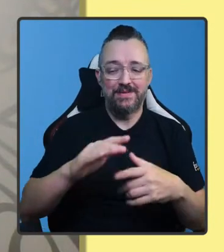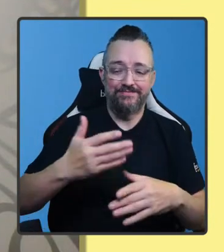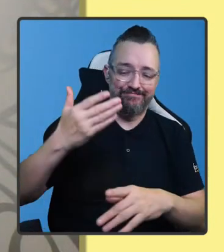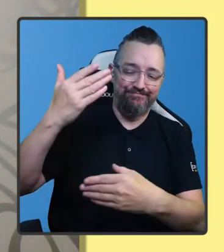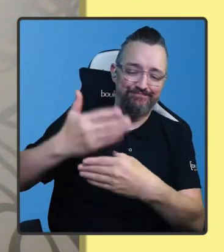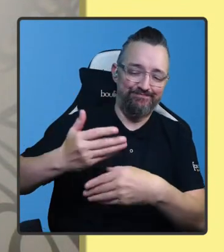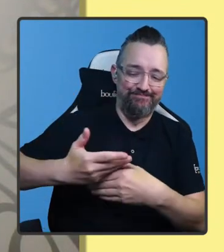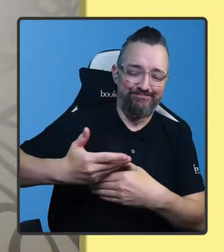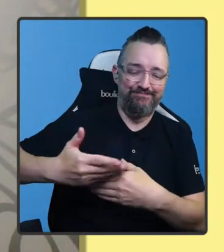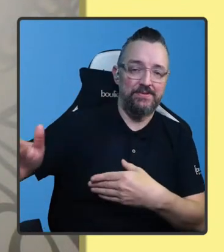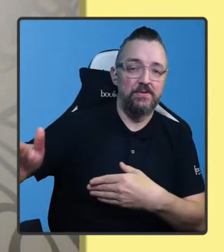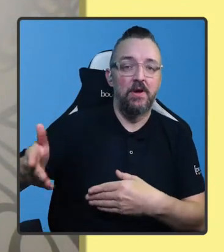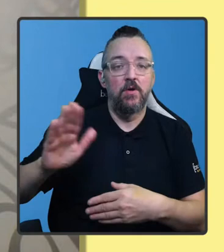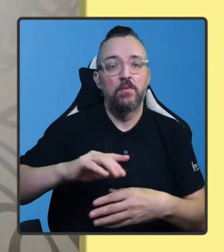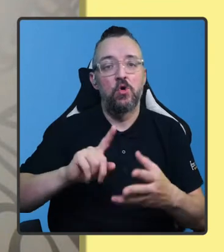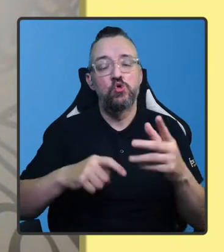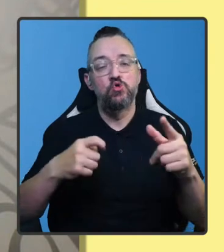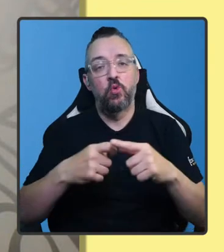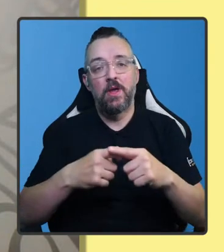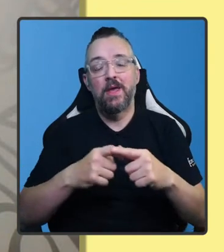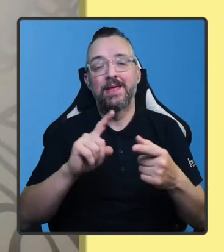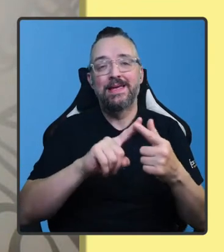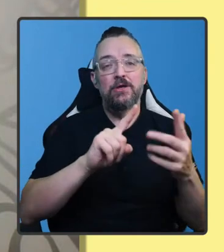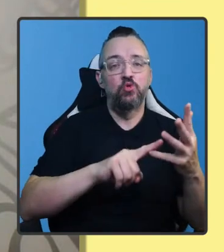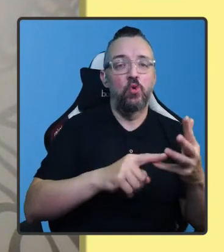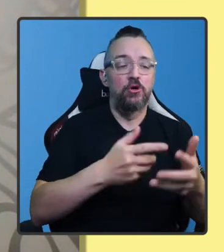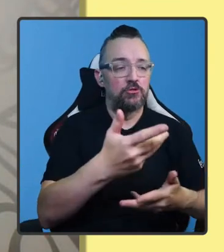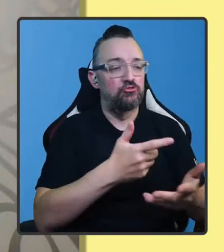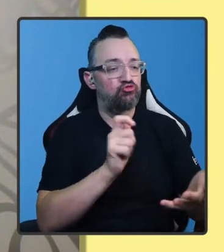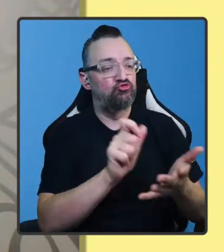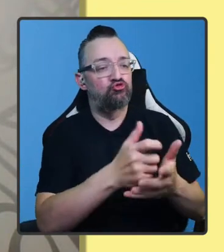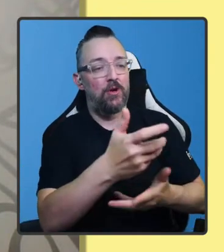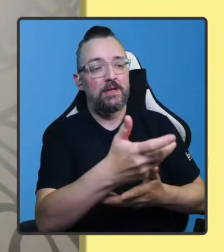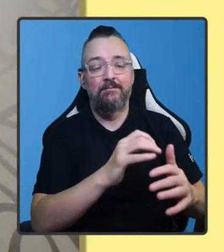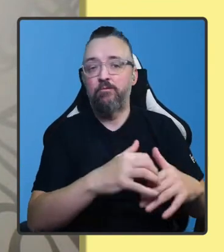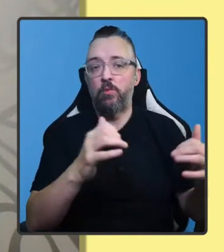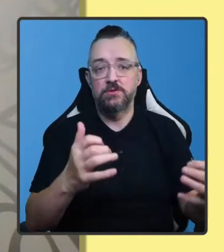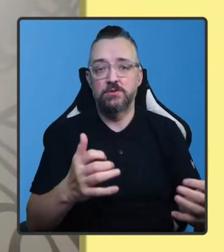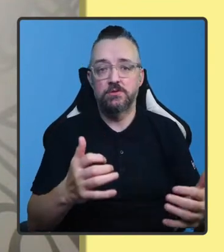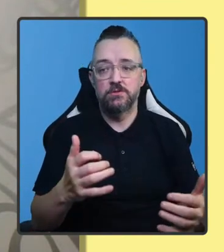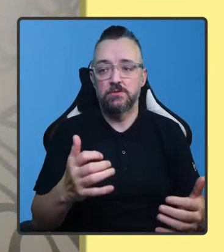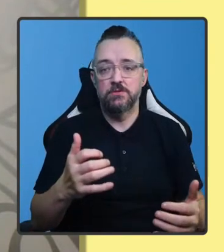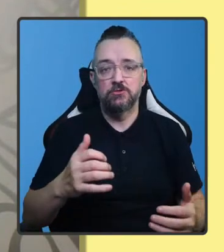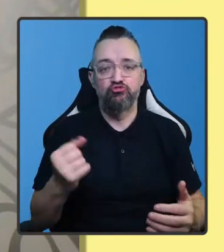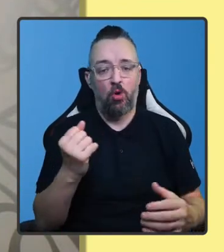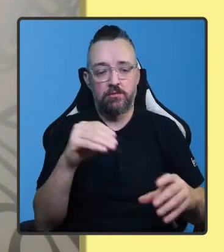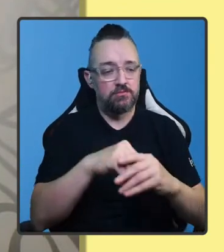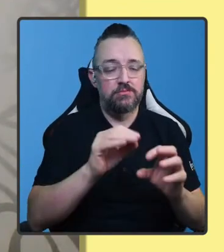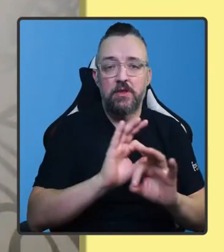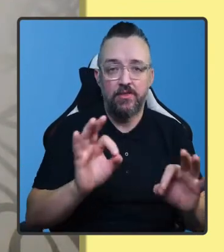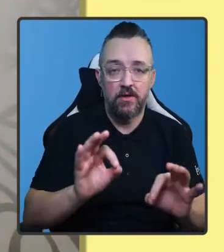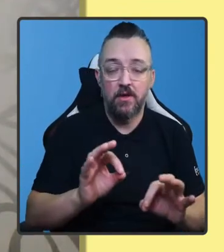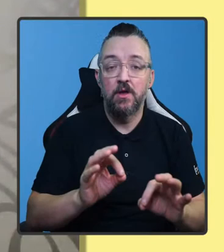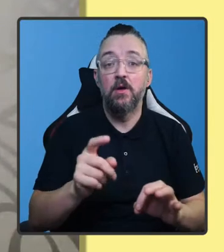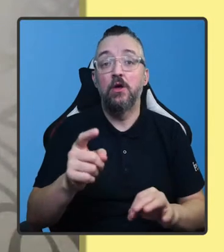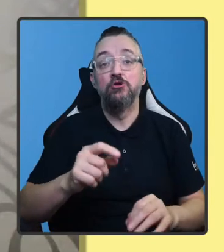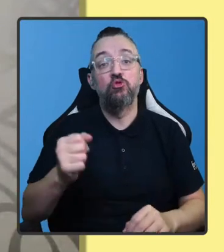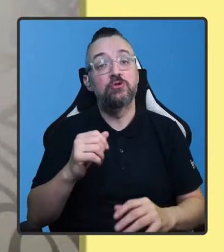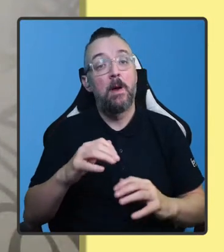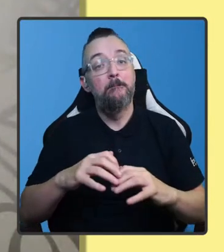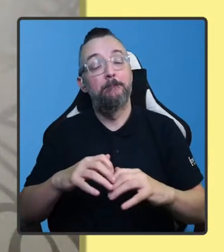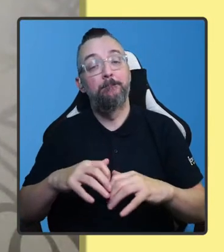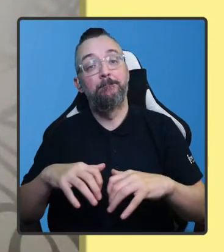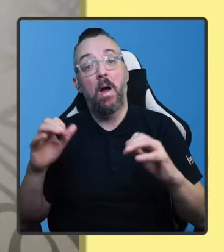from the UK and EU Trade and Cooperation Agreement forums and committees. And no Scottish Parliament delegates